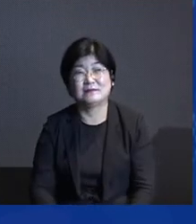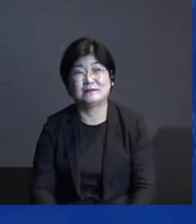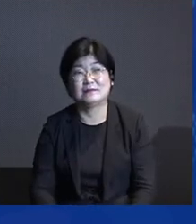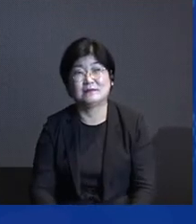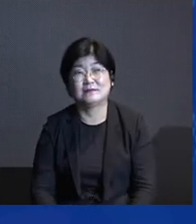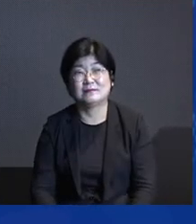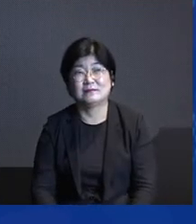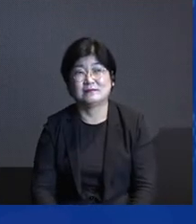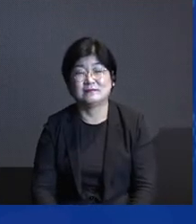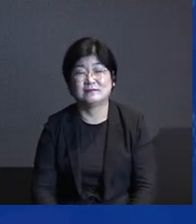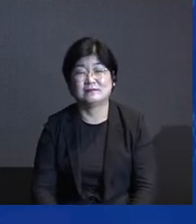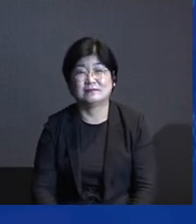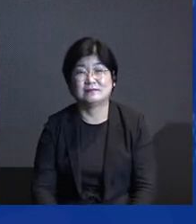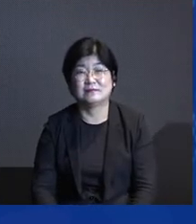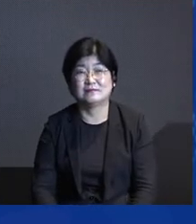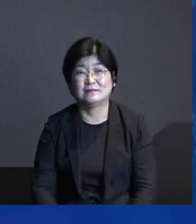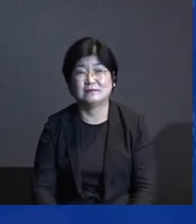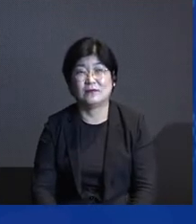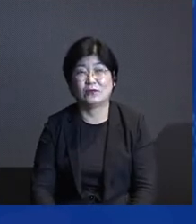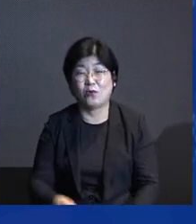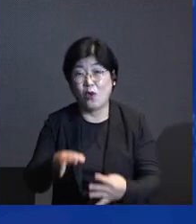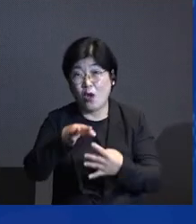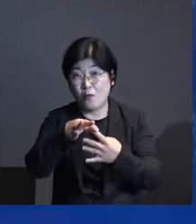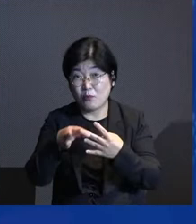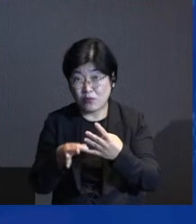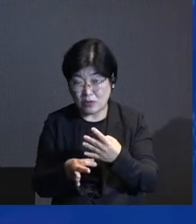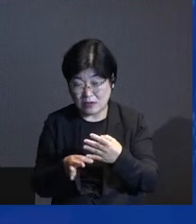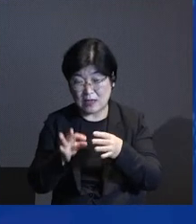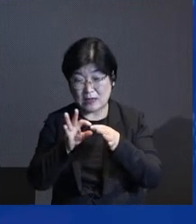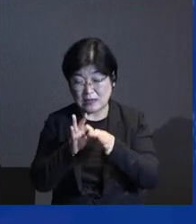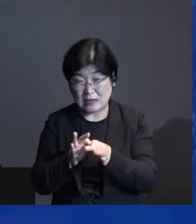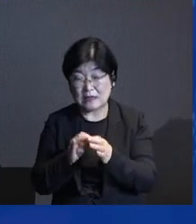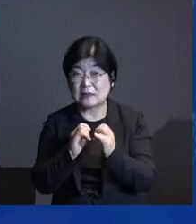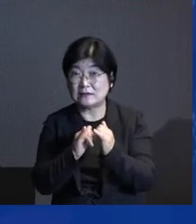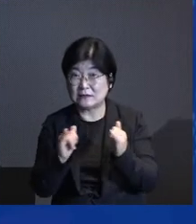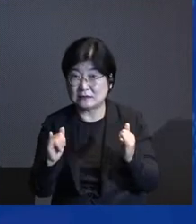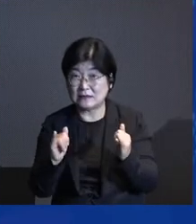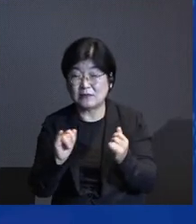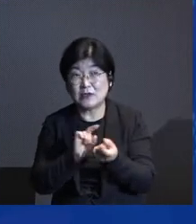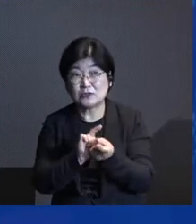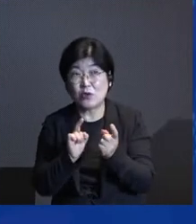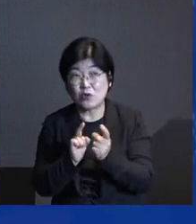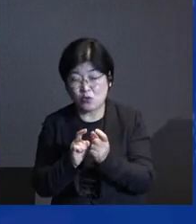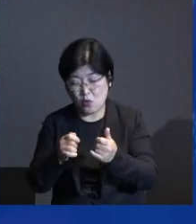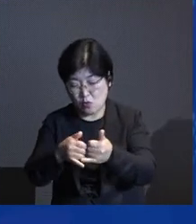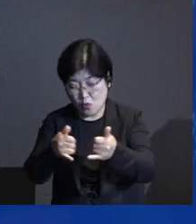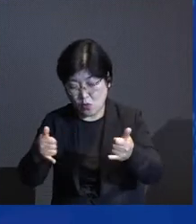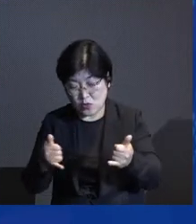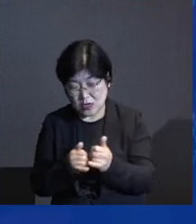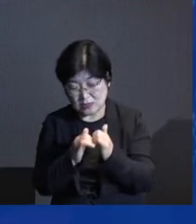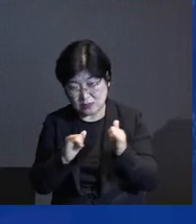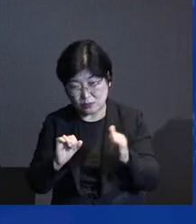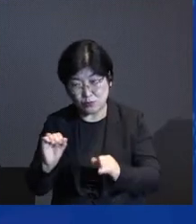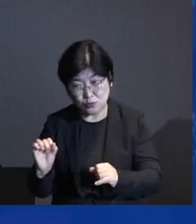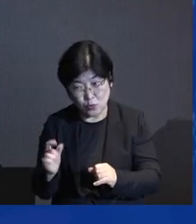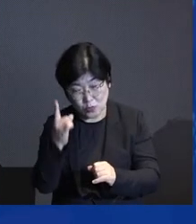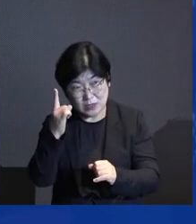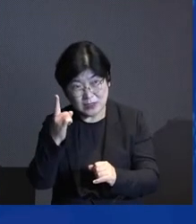the slogan, the motivation to take care of themselves, to take care of others, and to take care of own